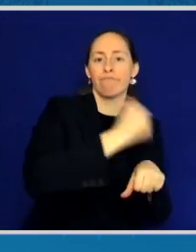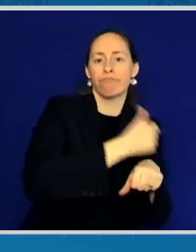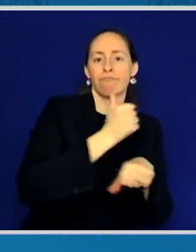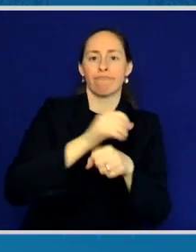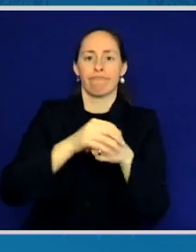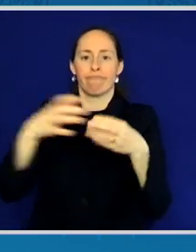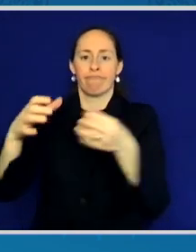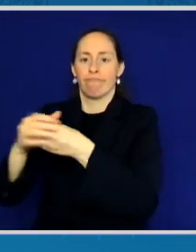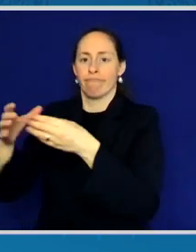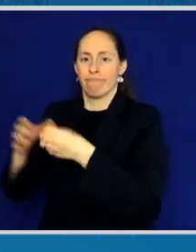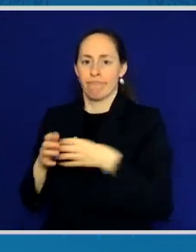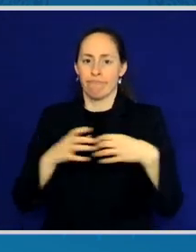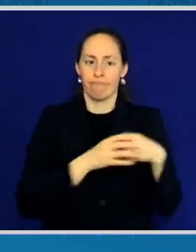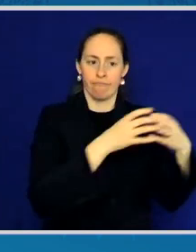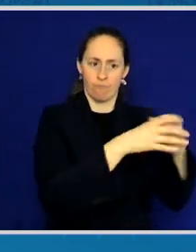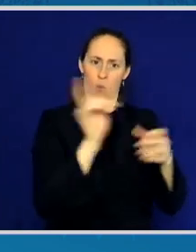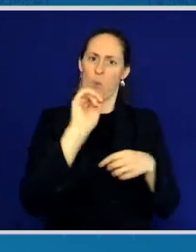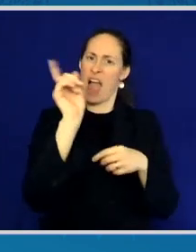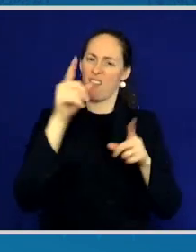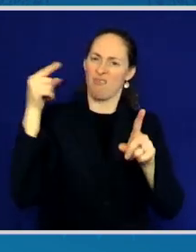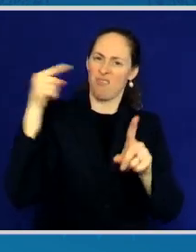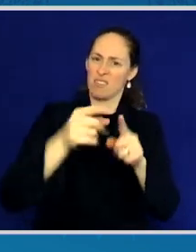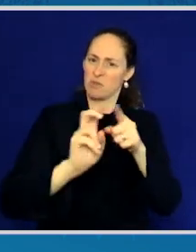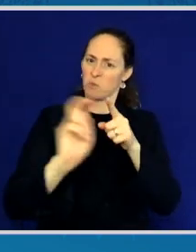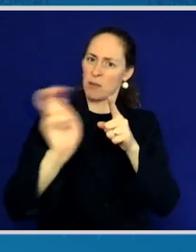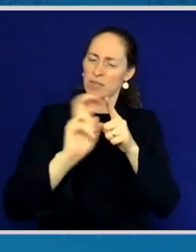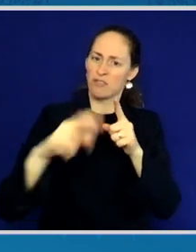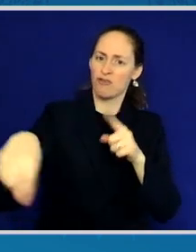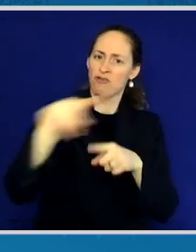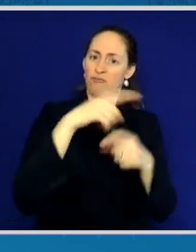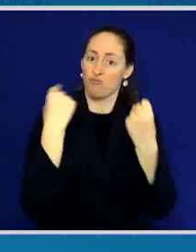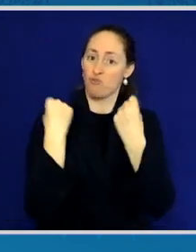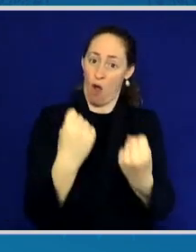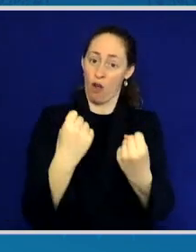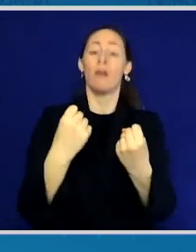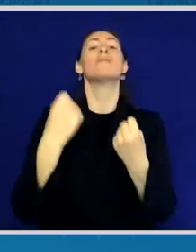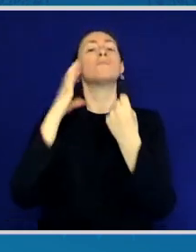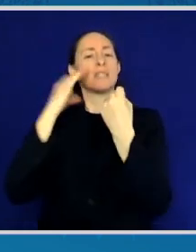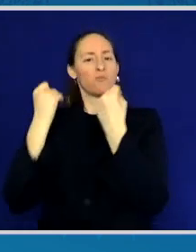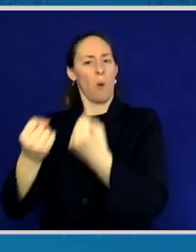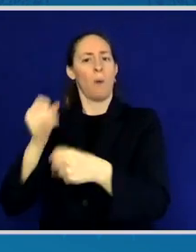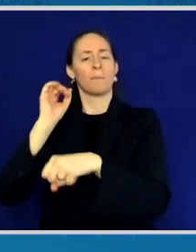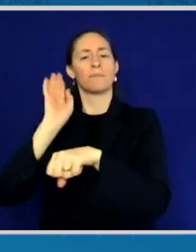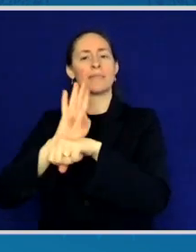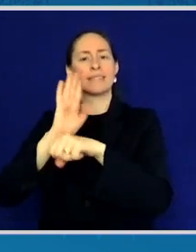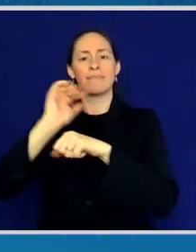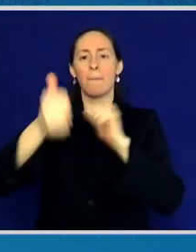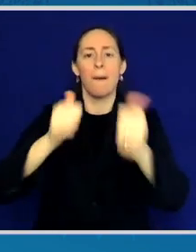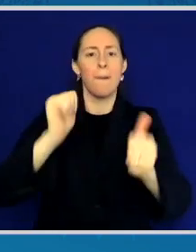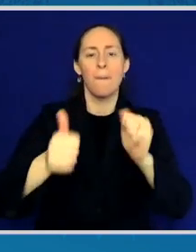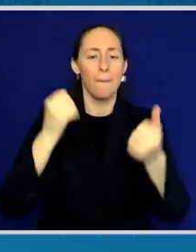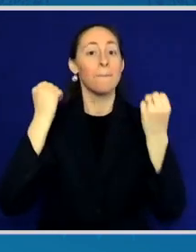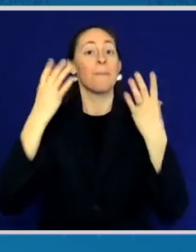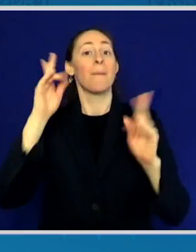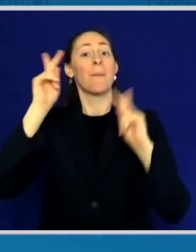mile of transit access is where most of that development happens, even within those cities. And so it's vitally important to understand your point.